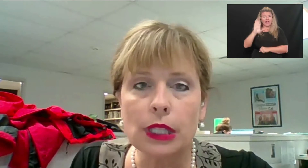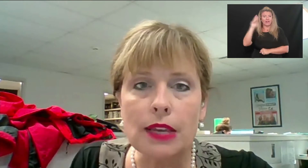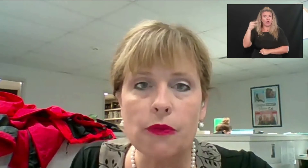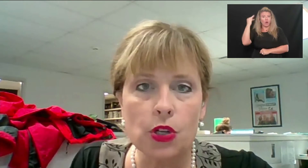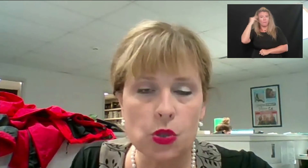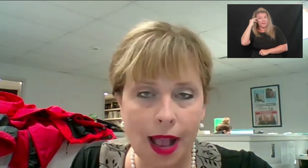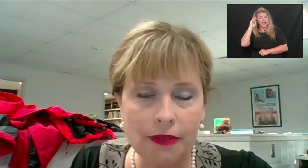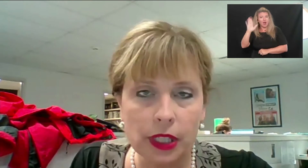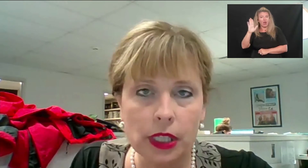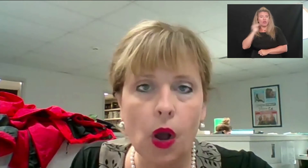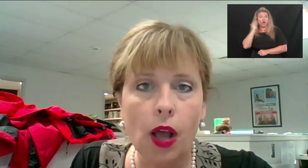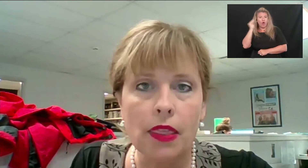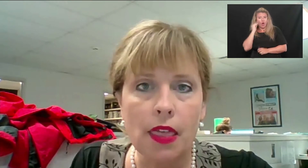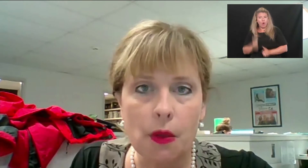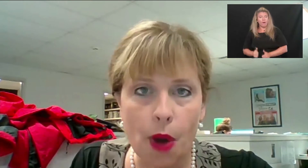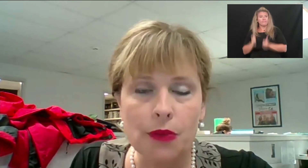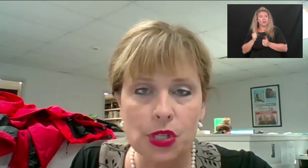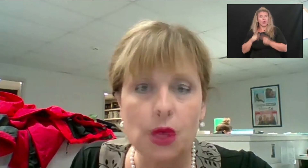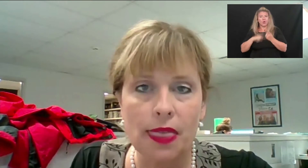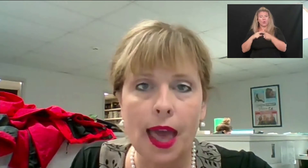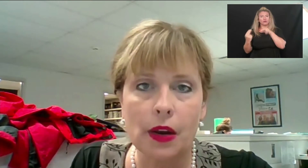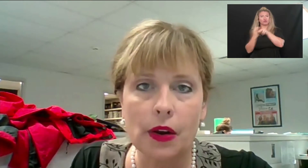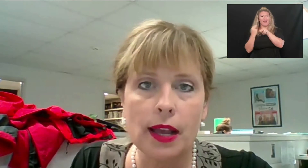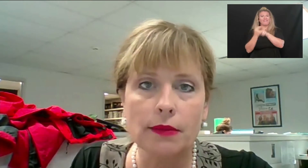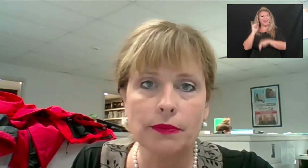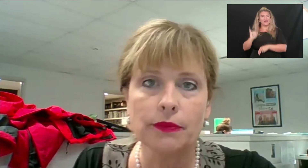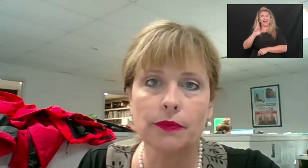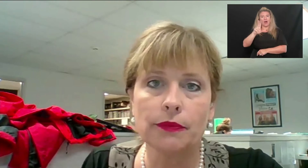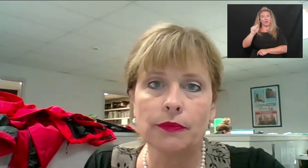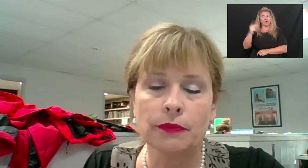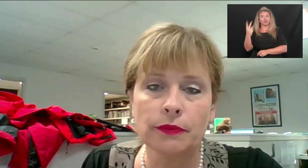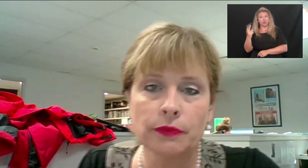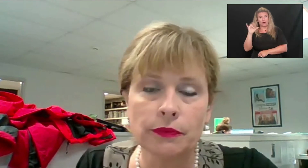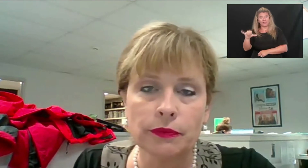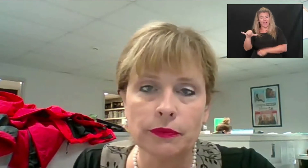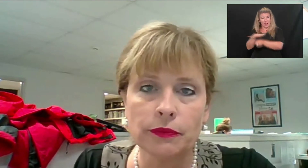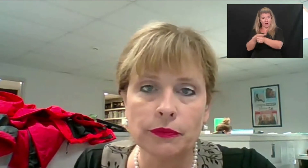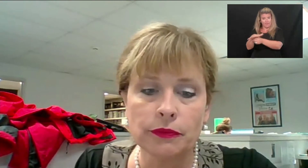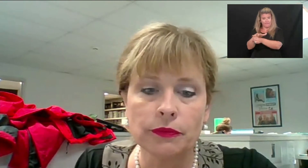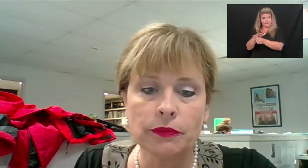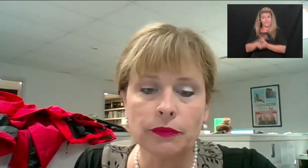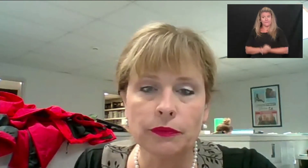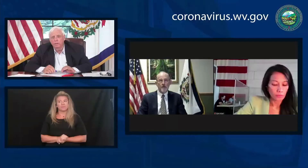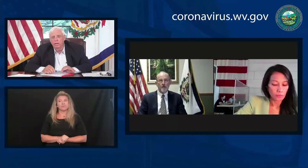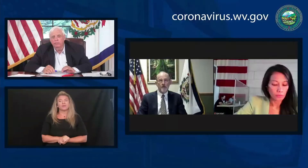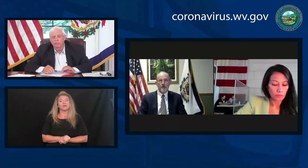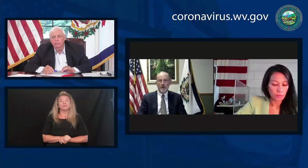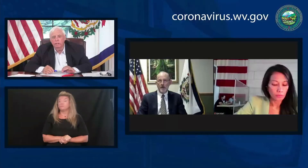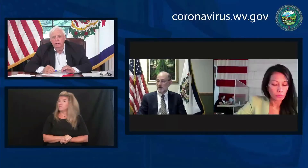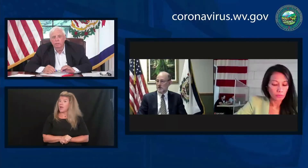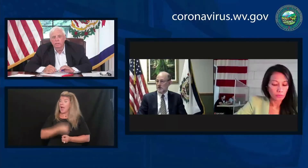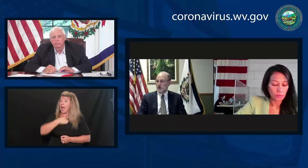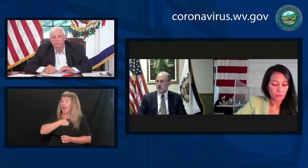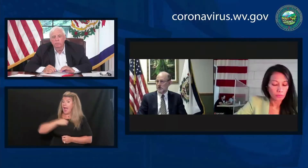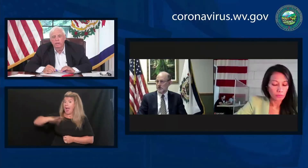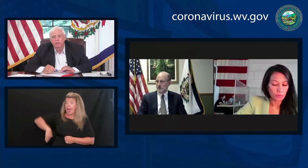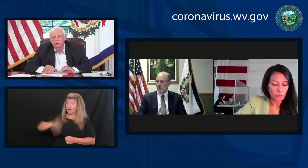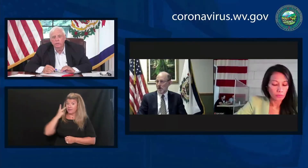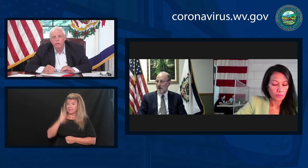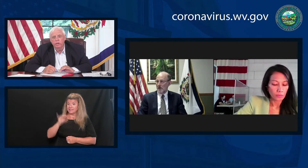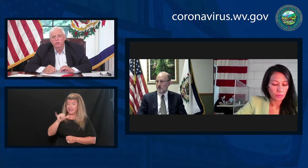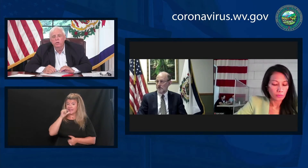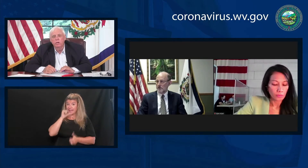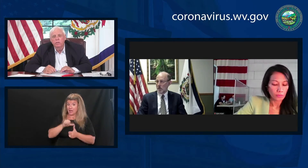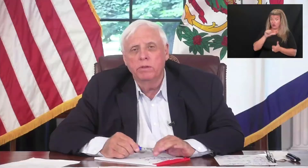residents relief when traveling on Route 2 in that area? It's Rebecca. I have not seen the letter myself, but I